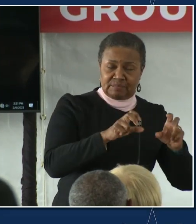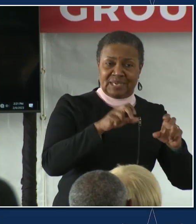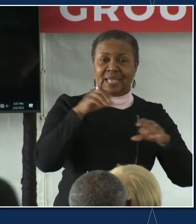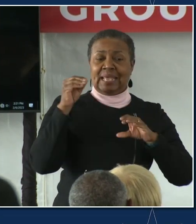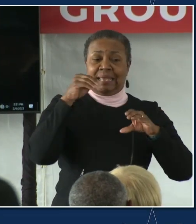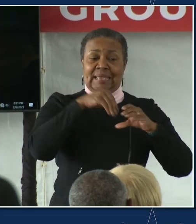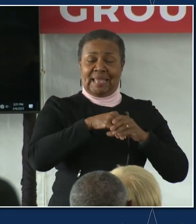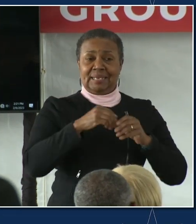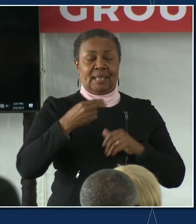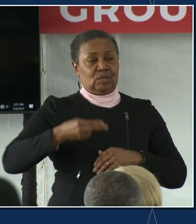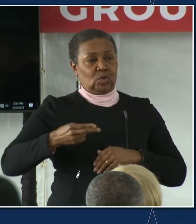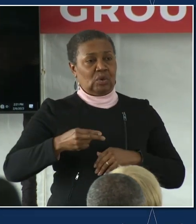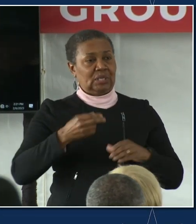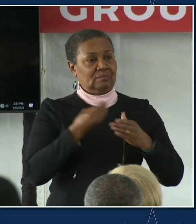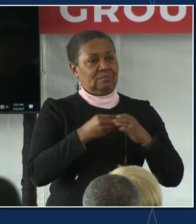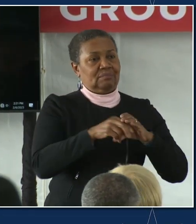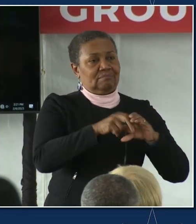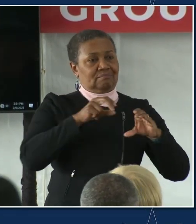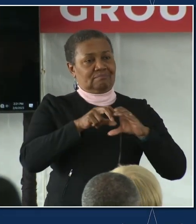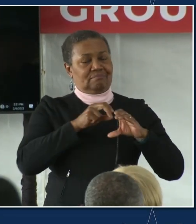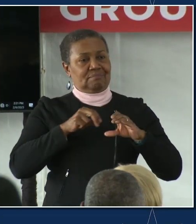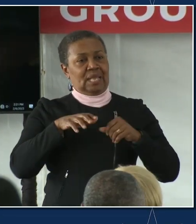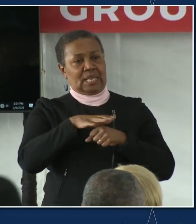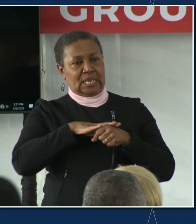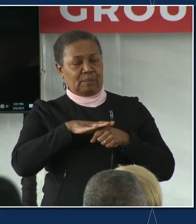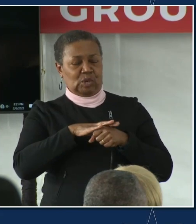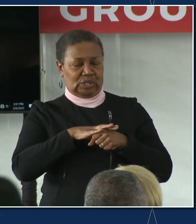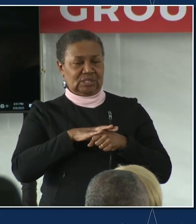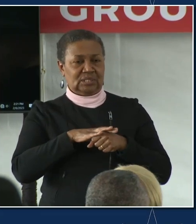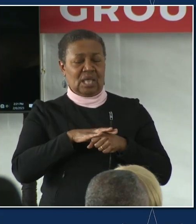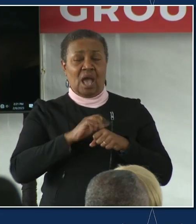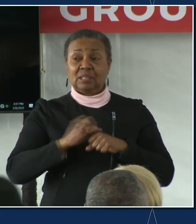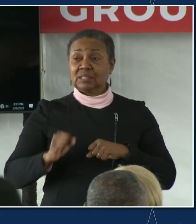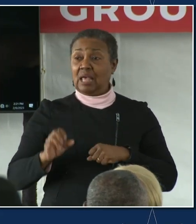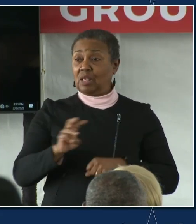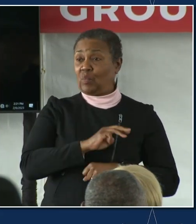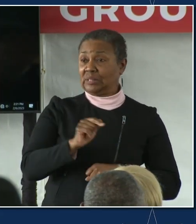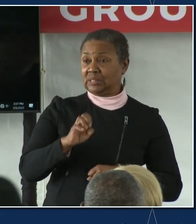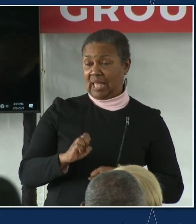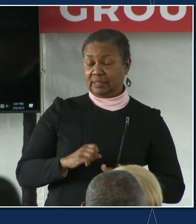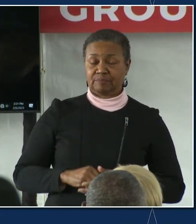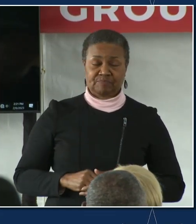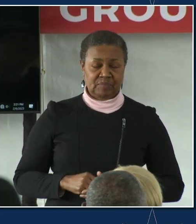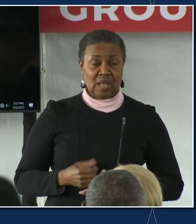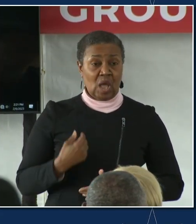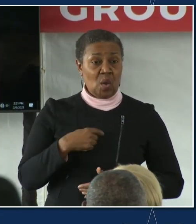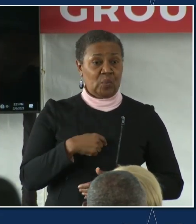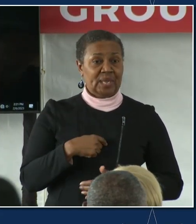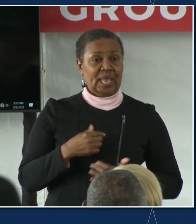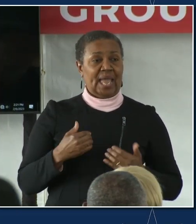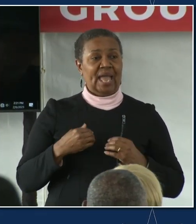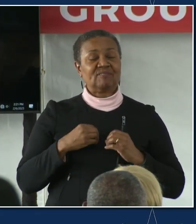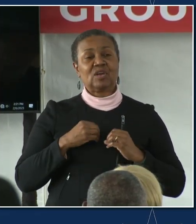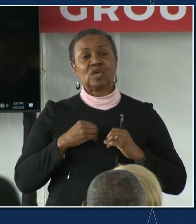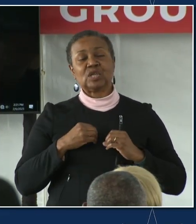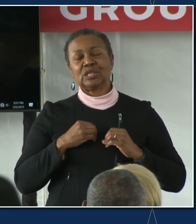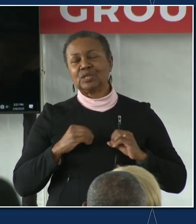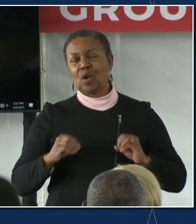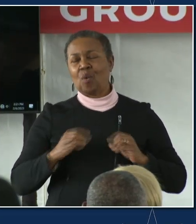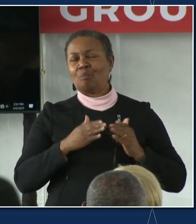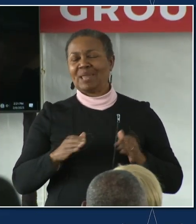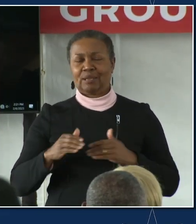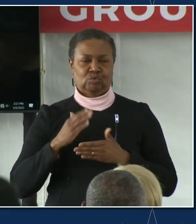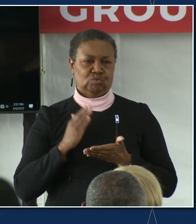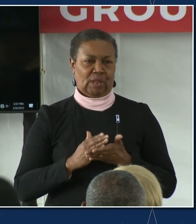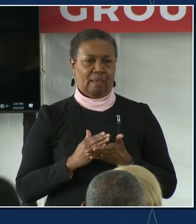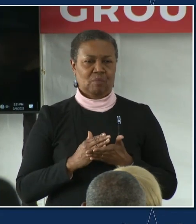into historically disinvested neighborhoods on the south and the west side. And we have no intention of